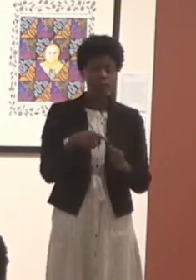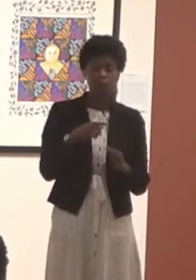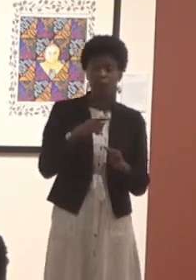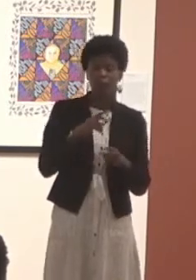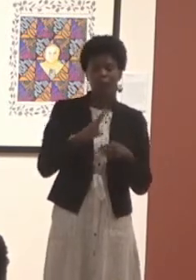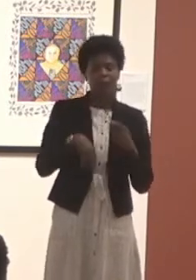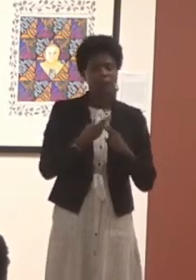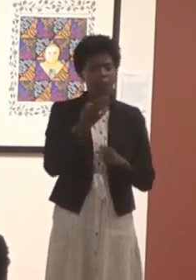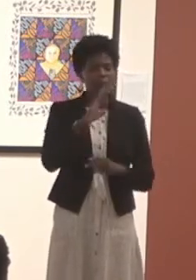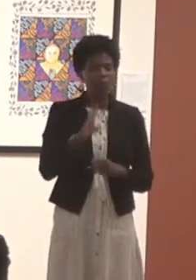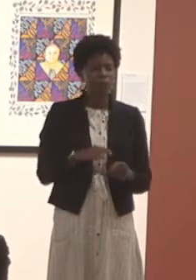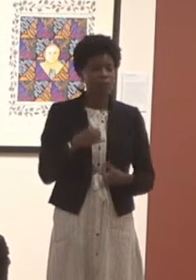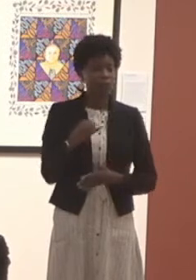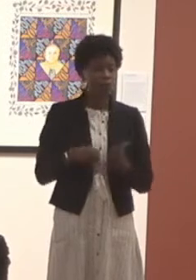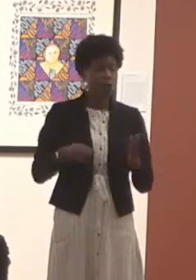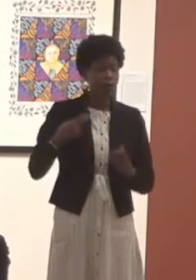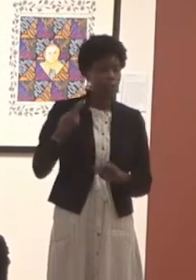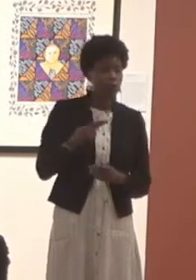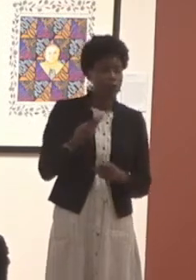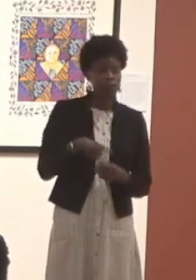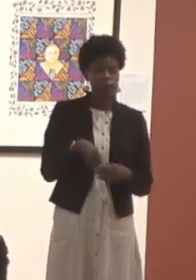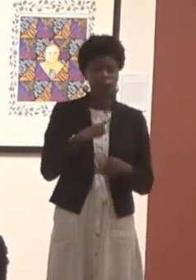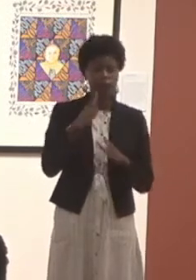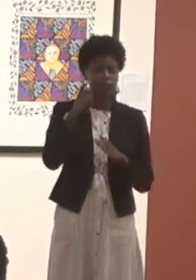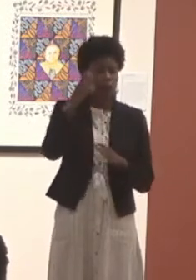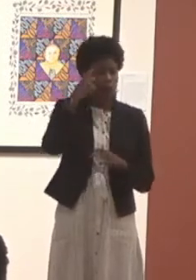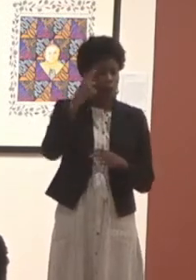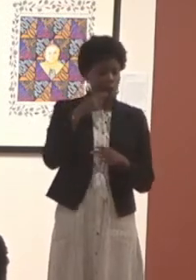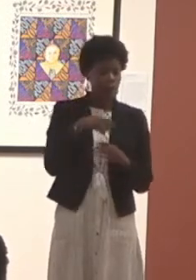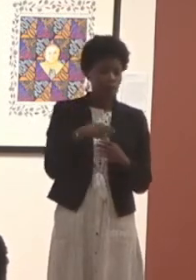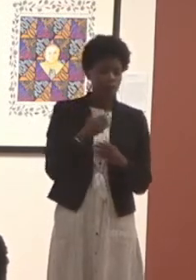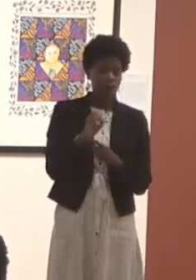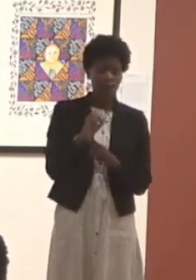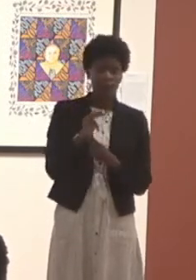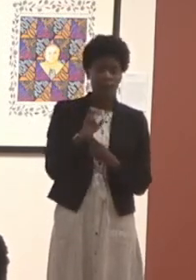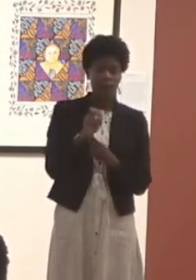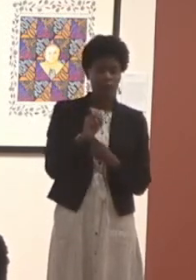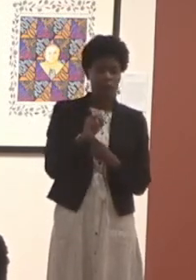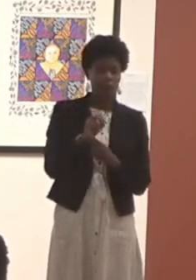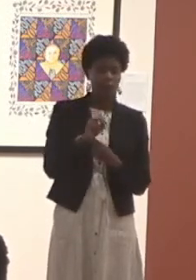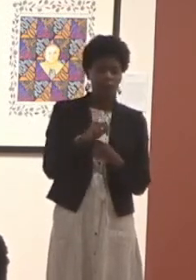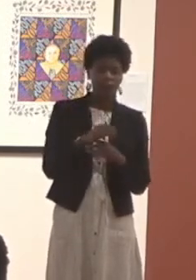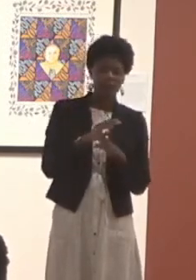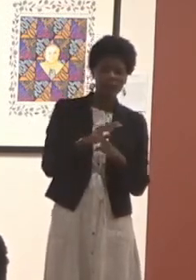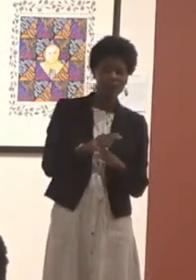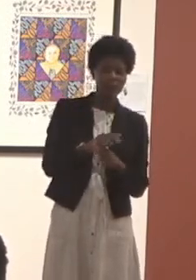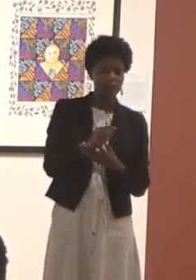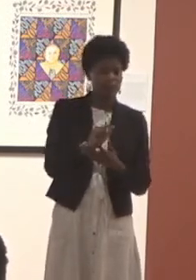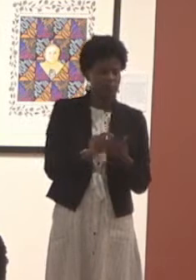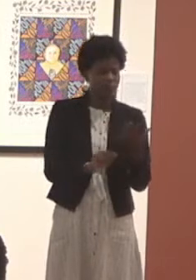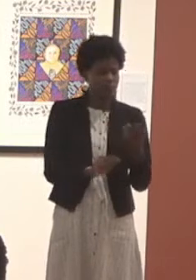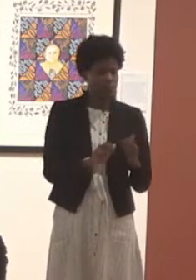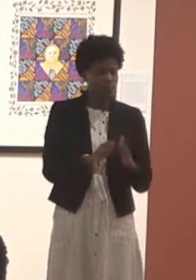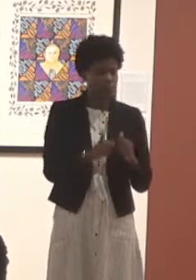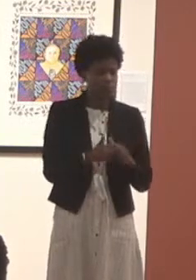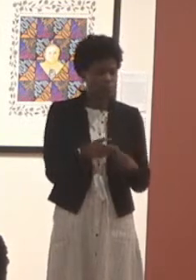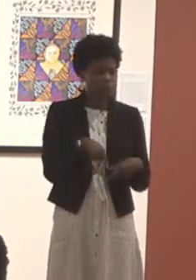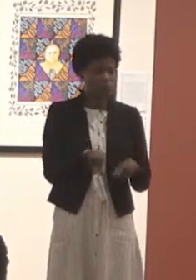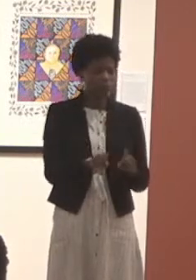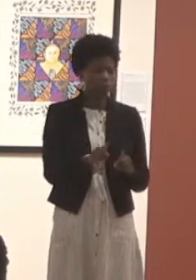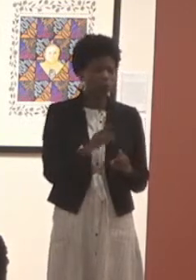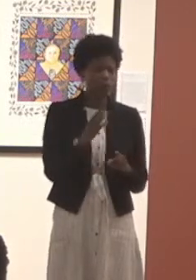histories, and governmental sanctioned initiatives that promoted Afro-Brazilian art during the Brazilian military